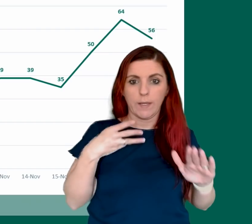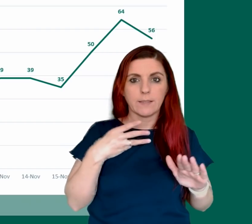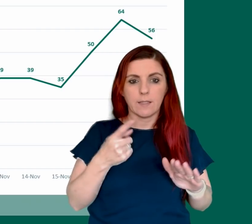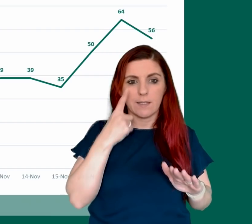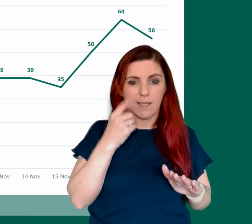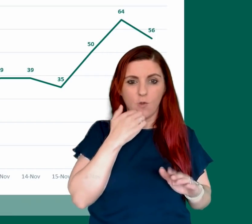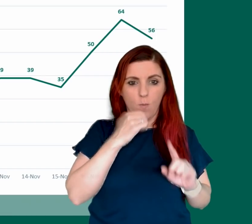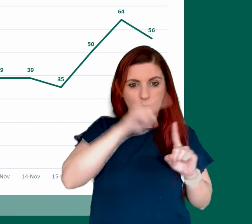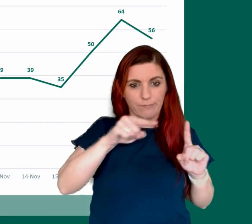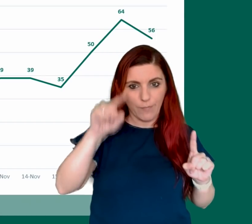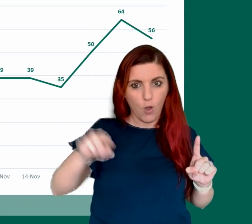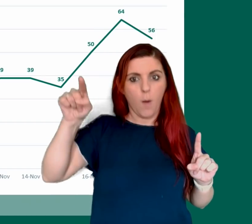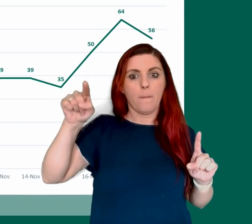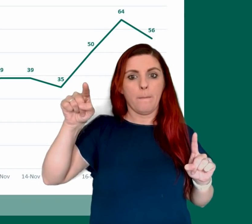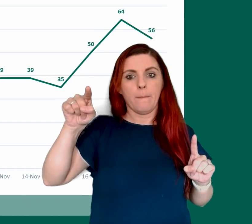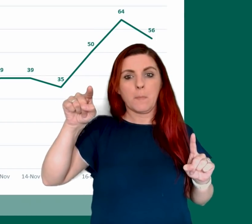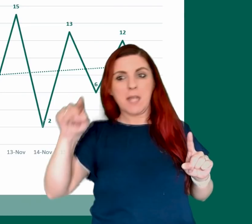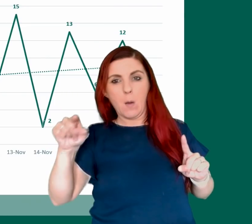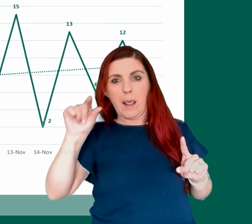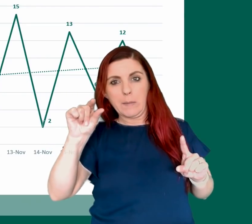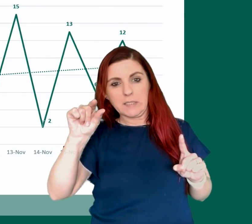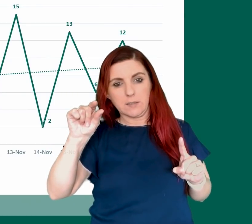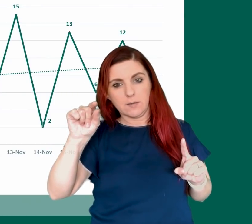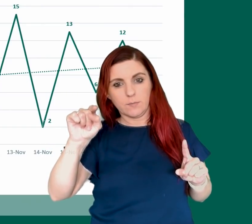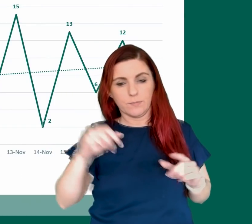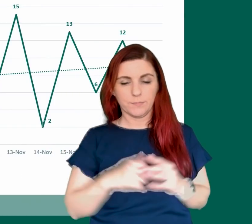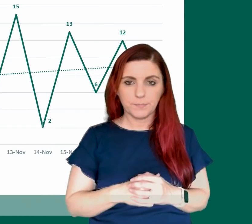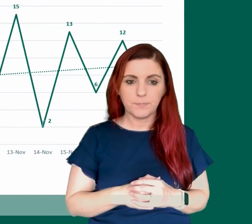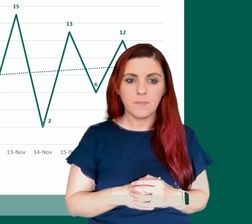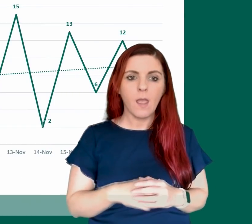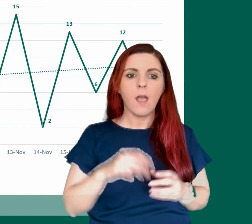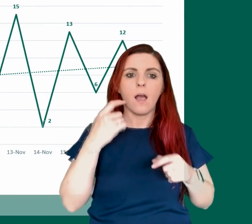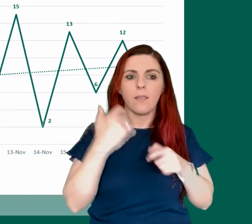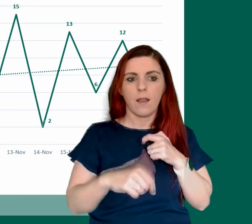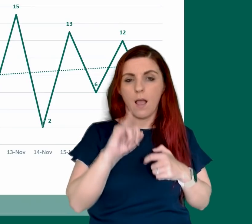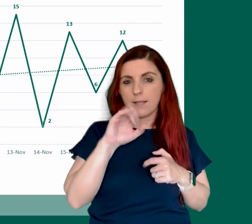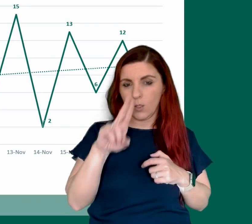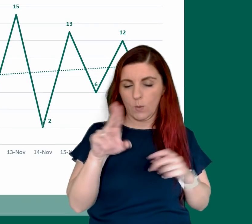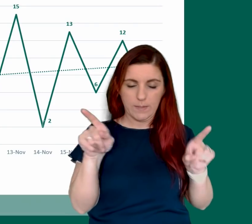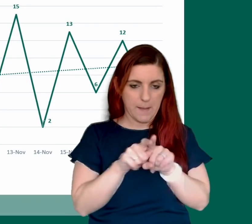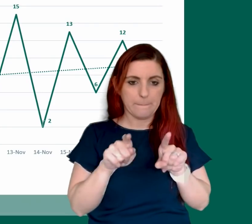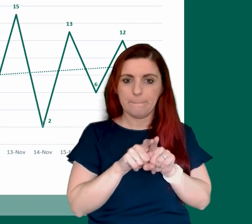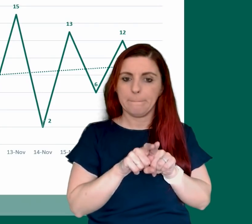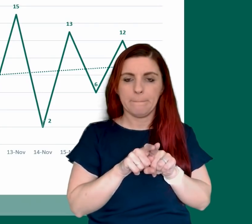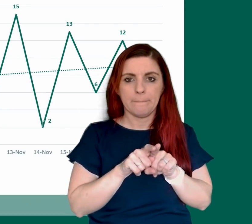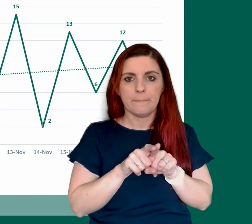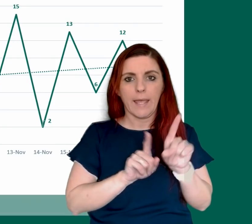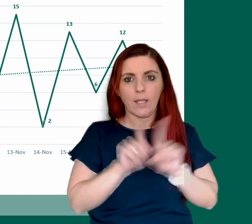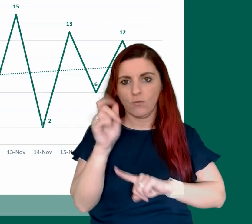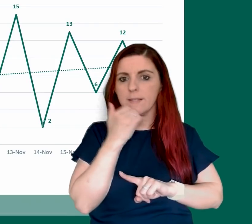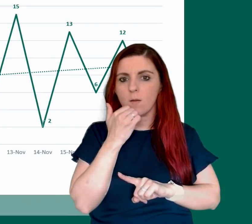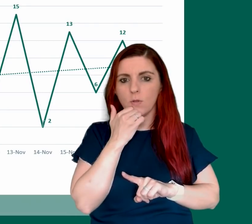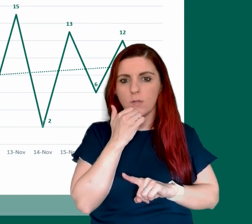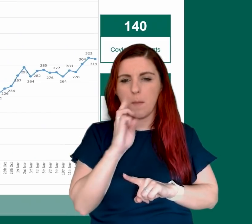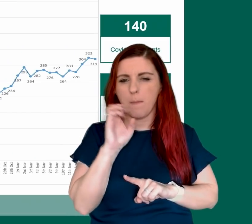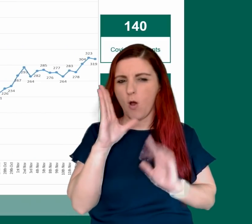graph going up, down slightly from last week, or yesterday. And then our ICU admissions also on the rise. And Paul has covered